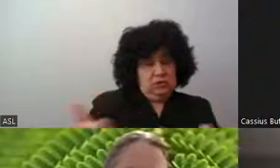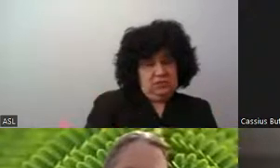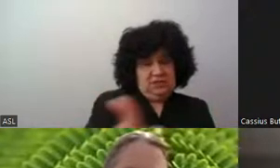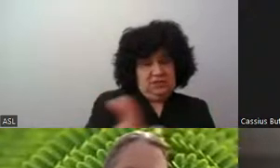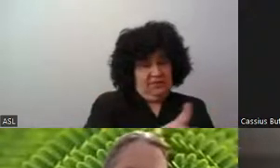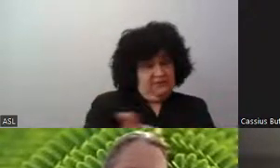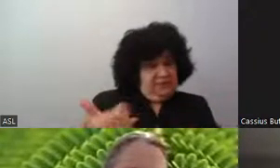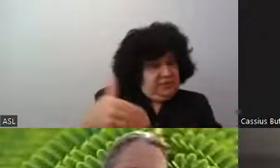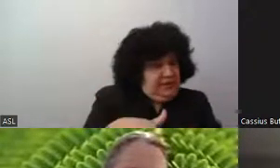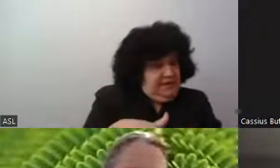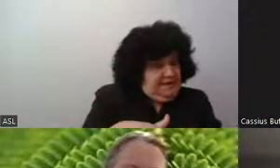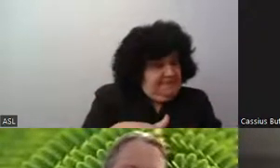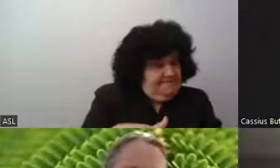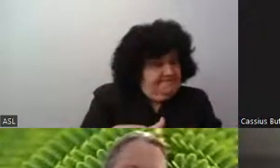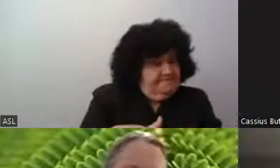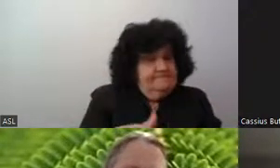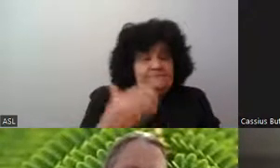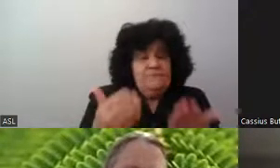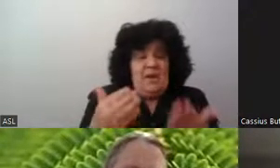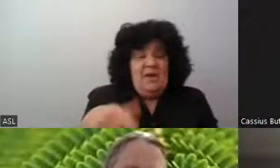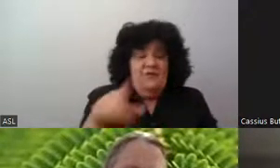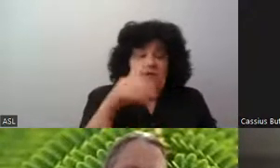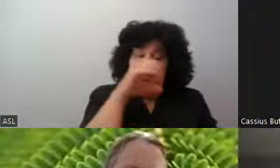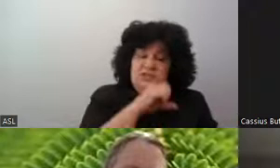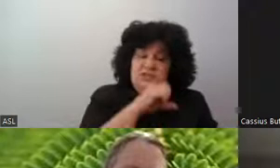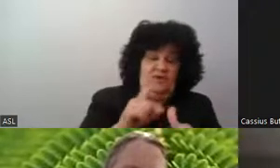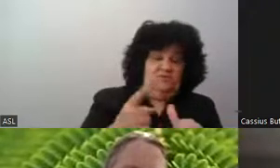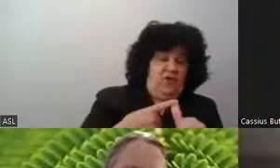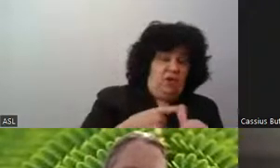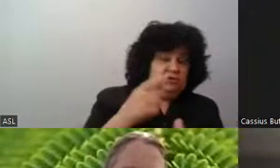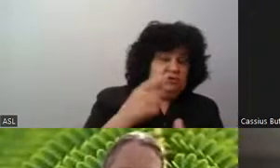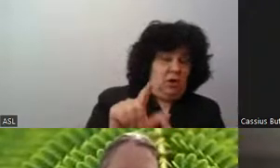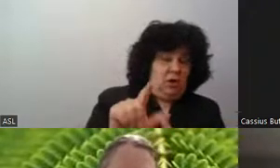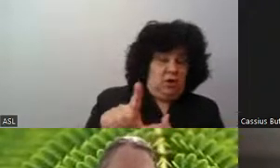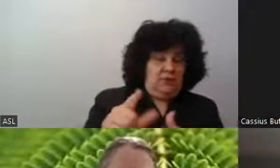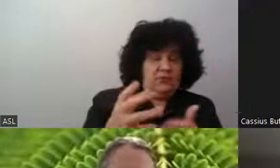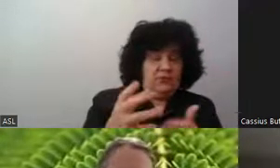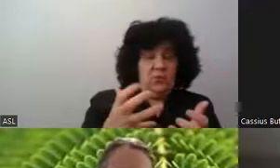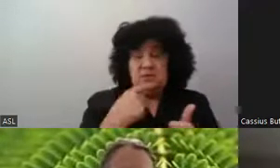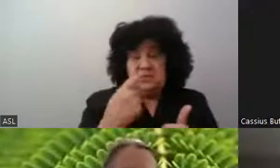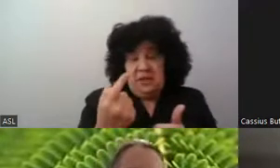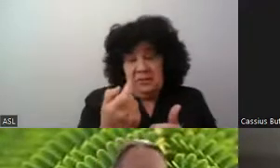those who might not have been on the first call, and just if they'd like, just say a couple words about